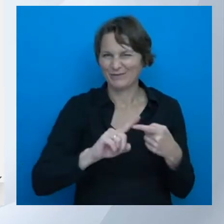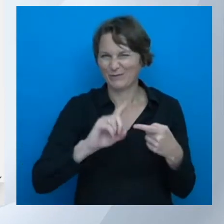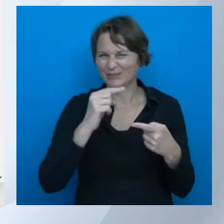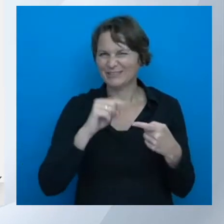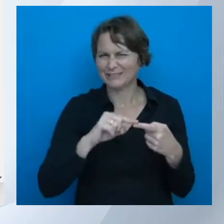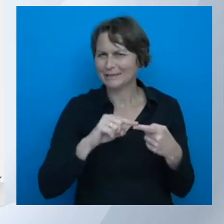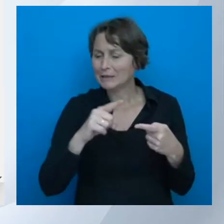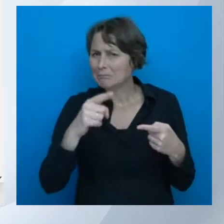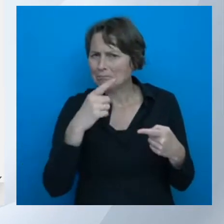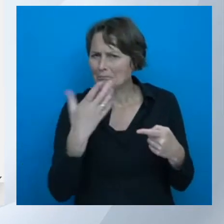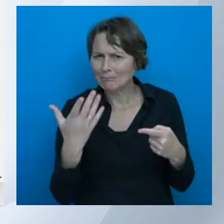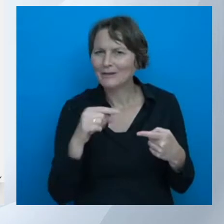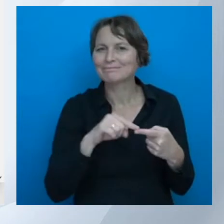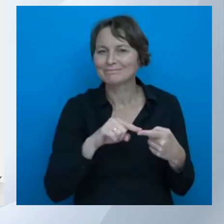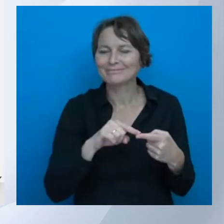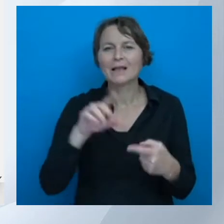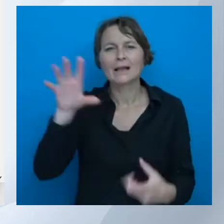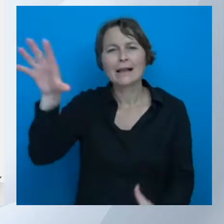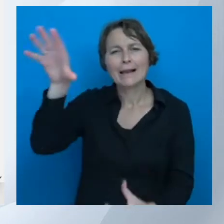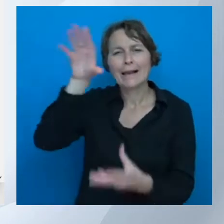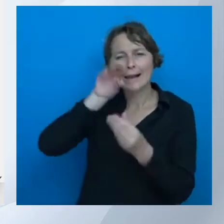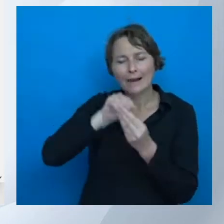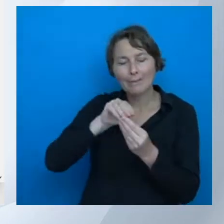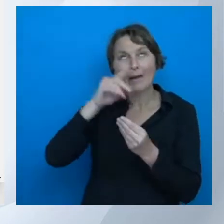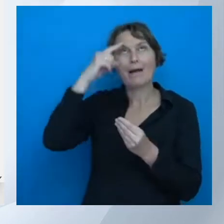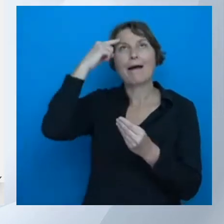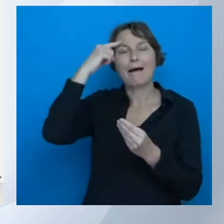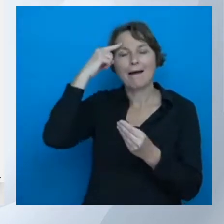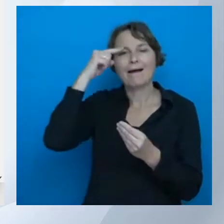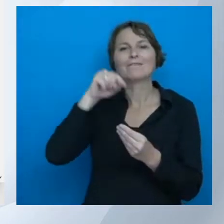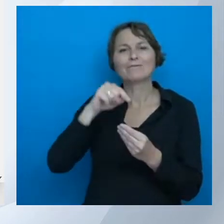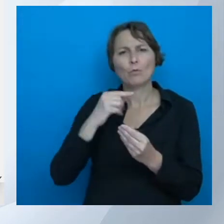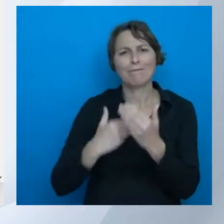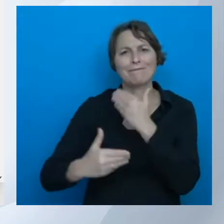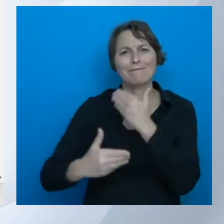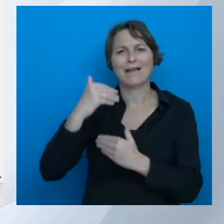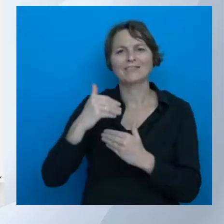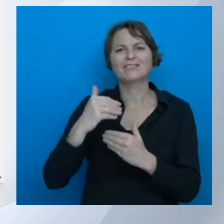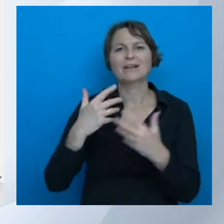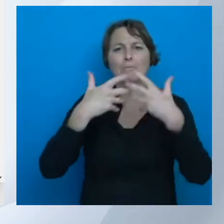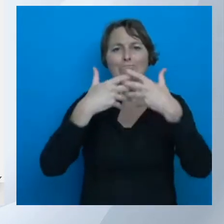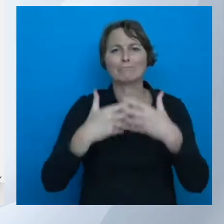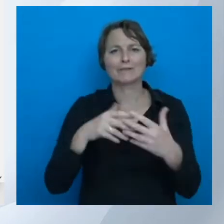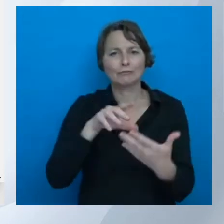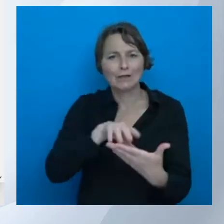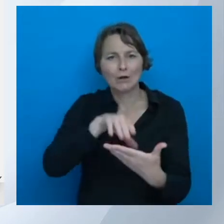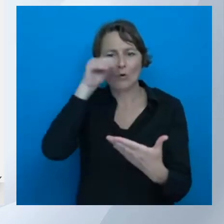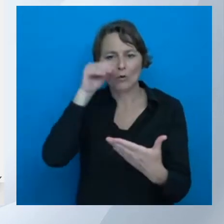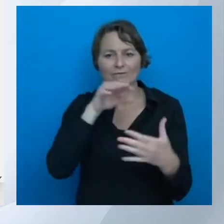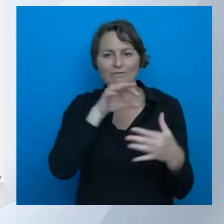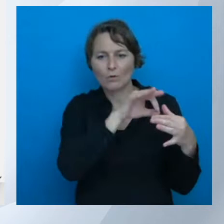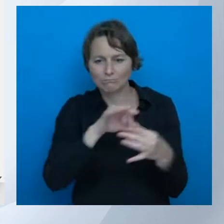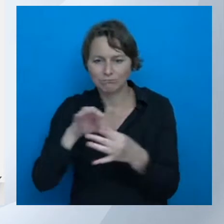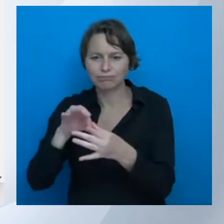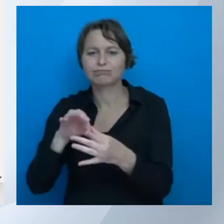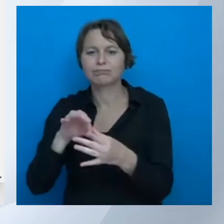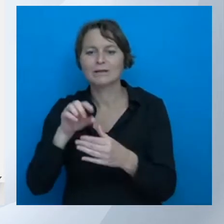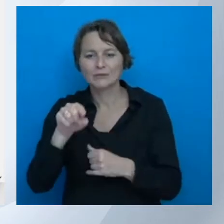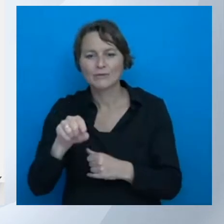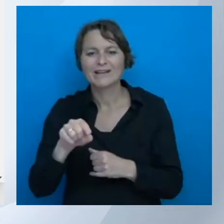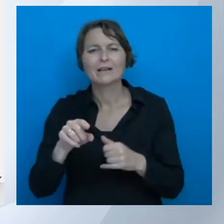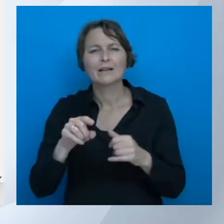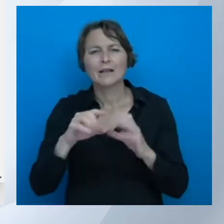an interpretability technique used on classical machine learning models and covers the whole pipeline, including the text processing,